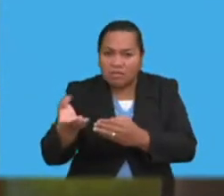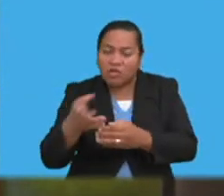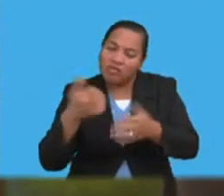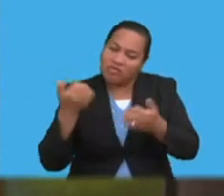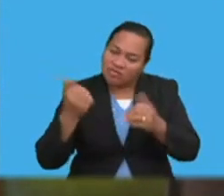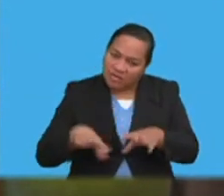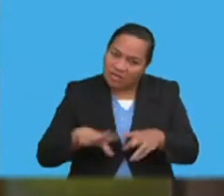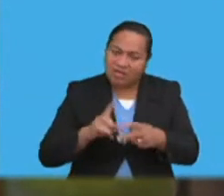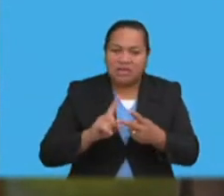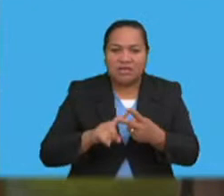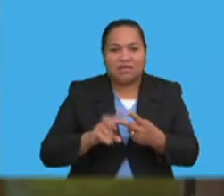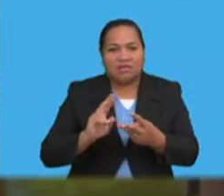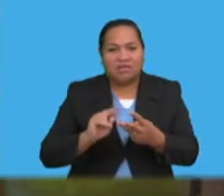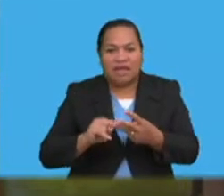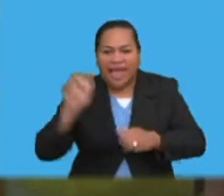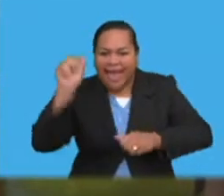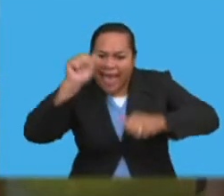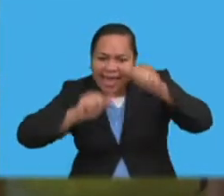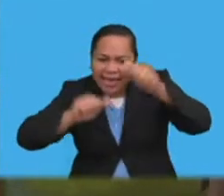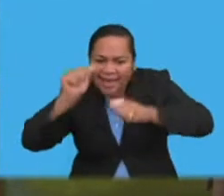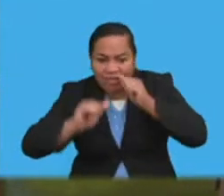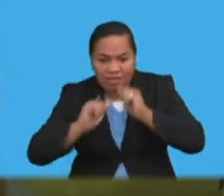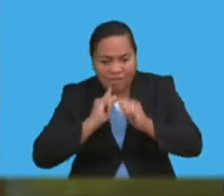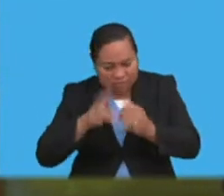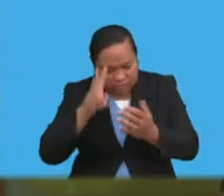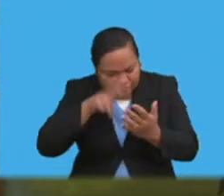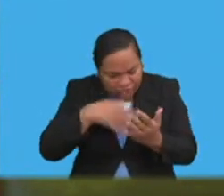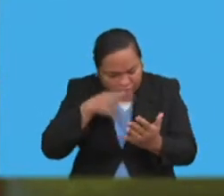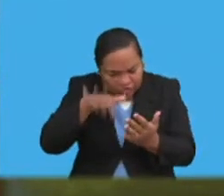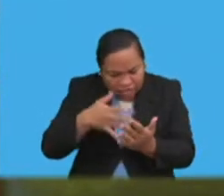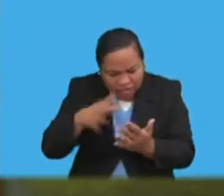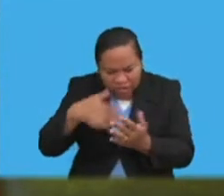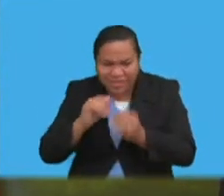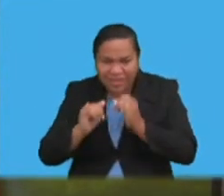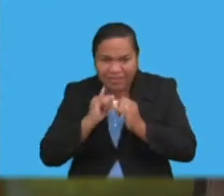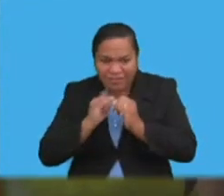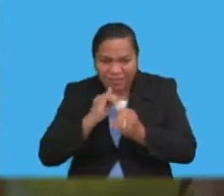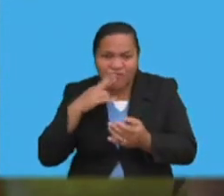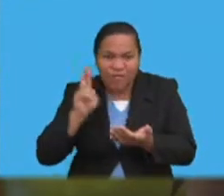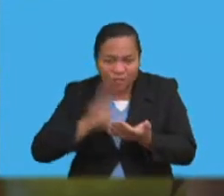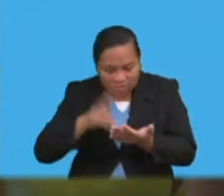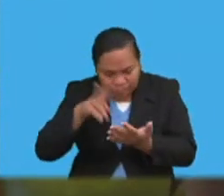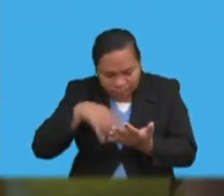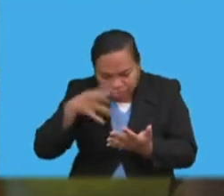completed. Analysis of the interview script and all relevant documents, which has been completed.